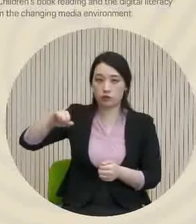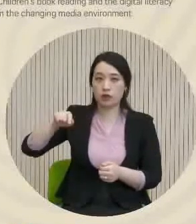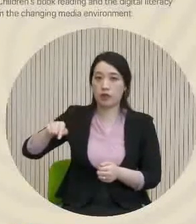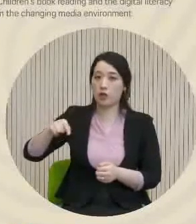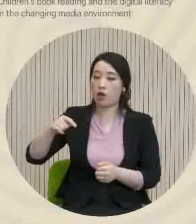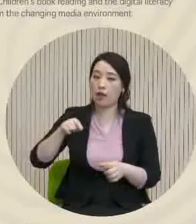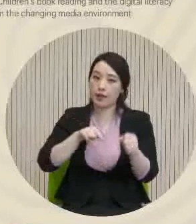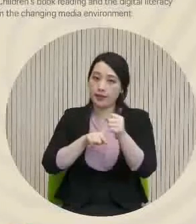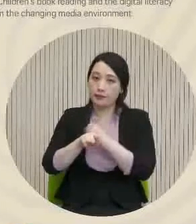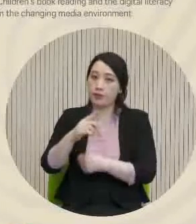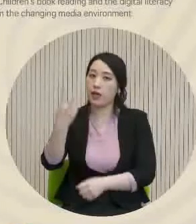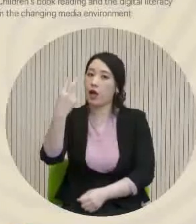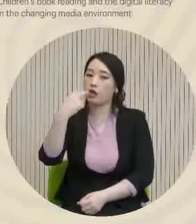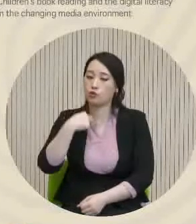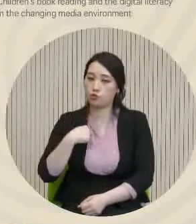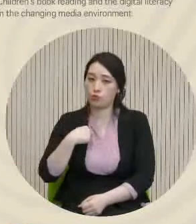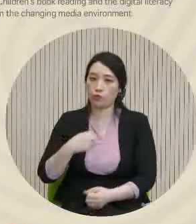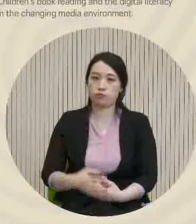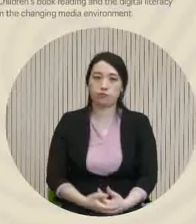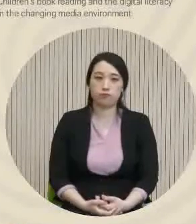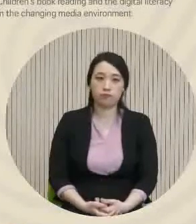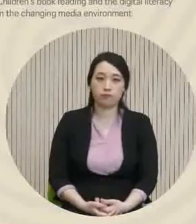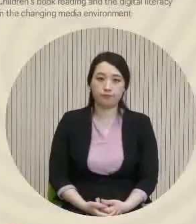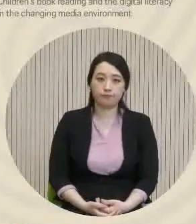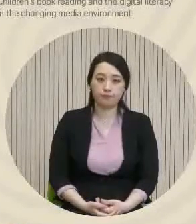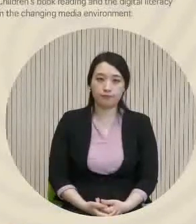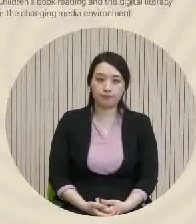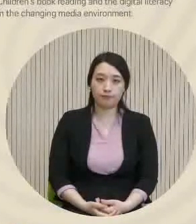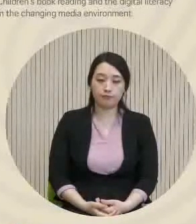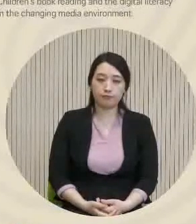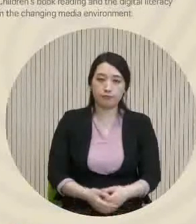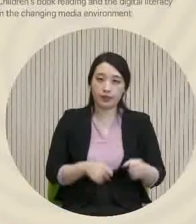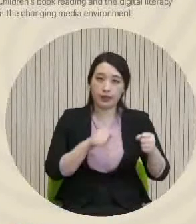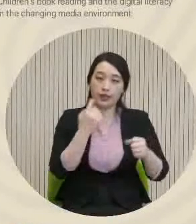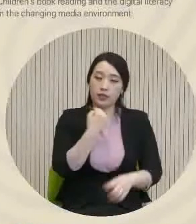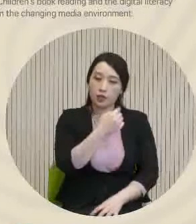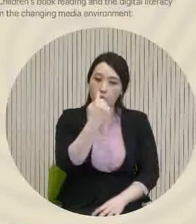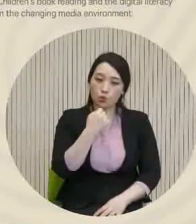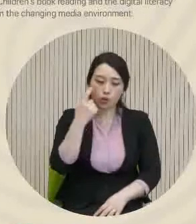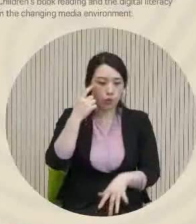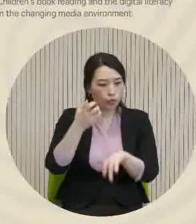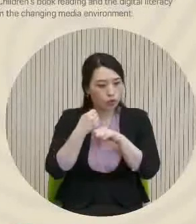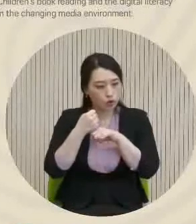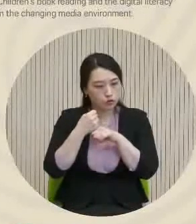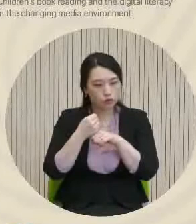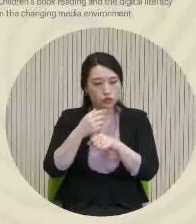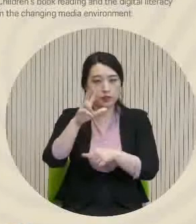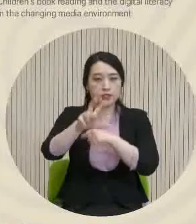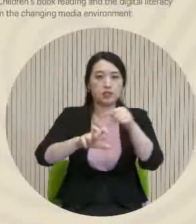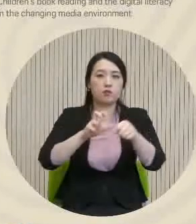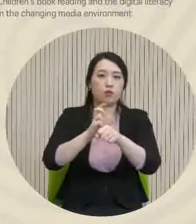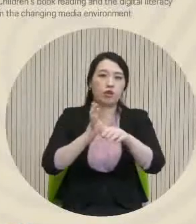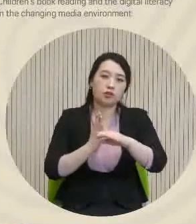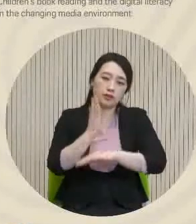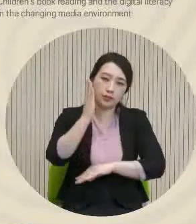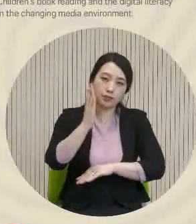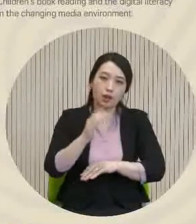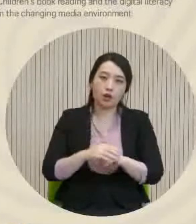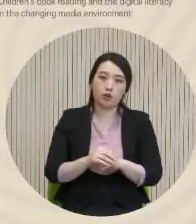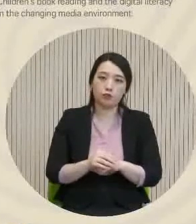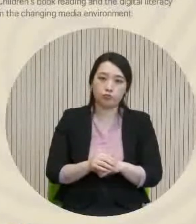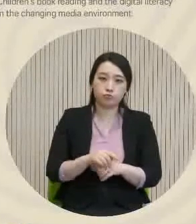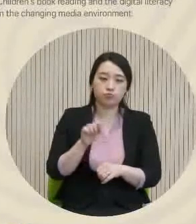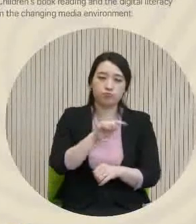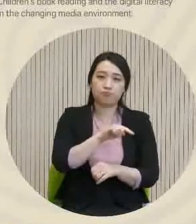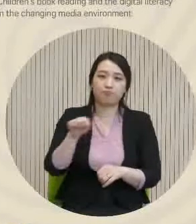it is a theoretical concept that comes up with multiple definitions of literacy. It has a more